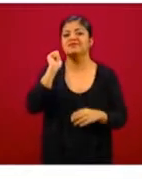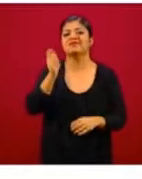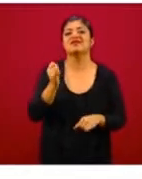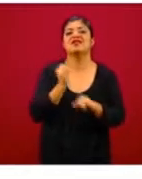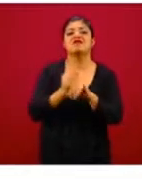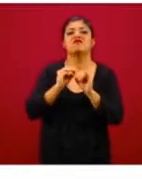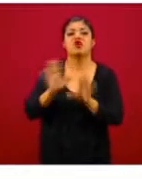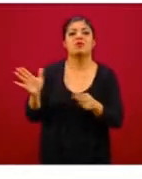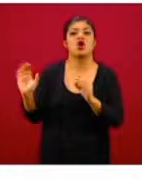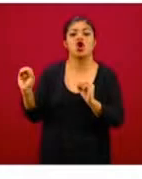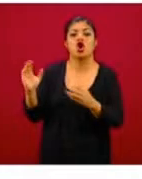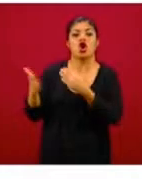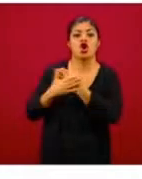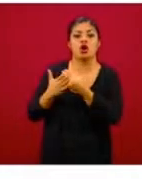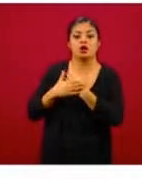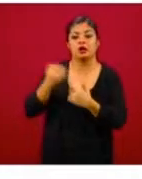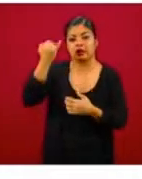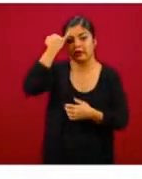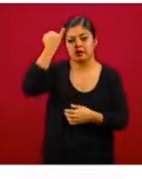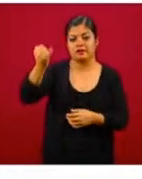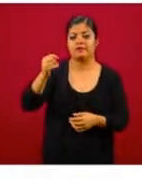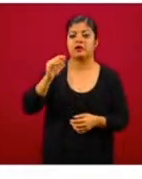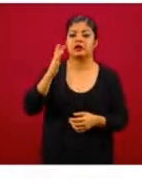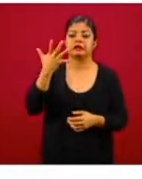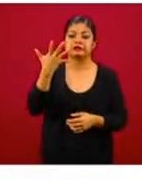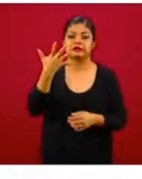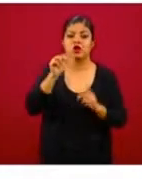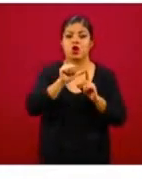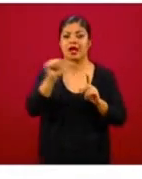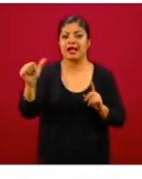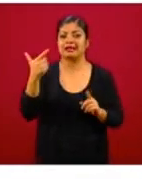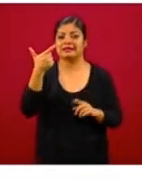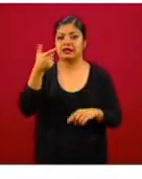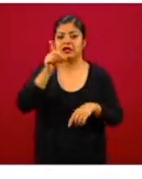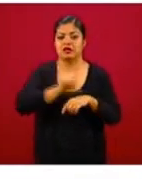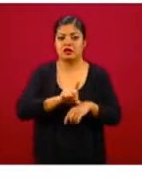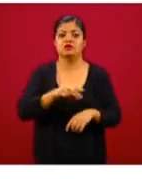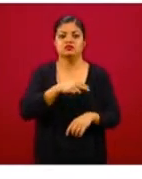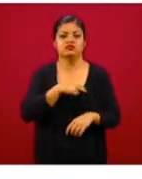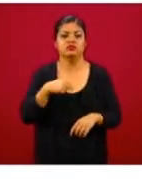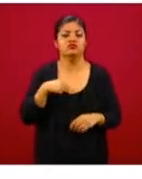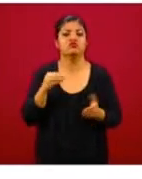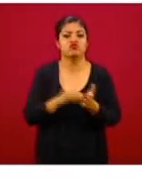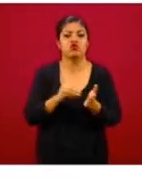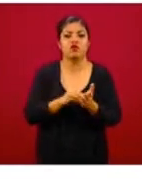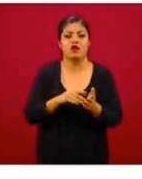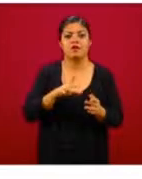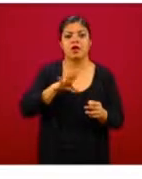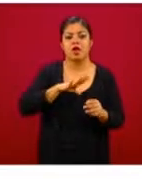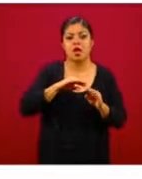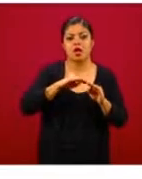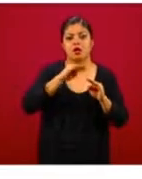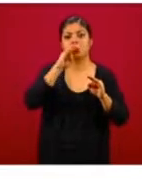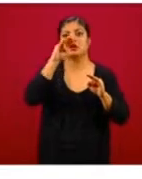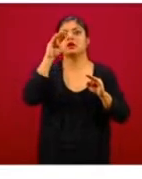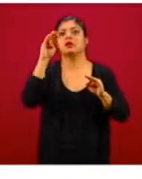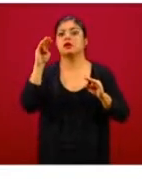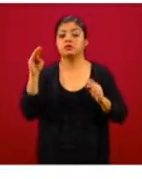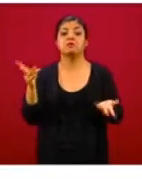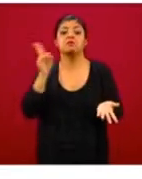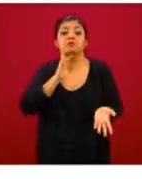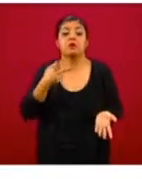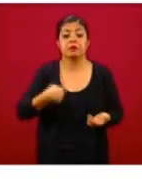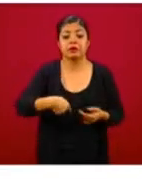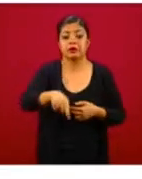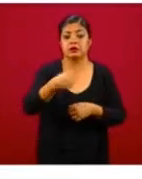stabilization, which, because of the lag in information, if we take away the last 5 to 7 days,